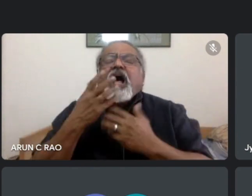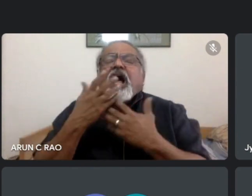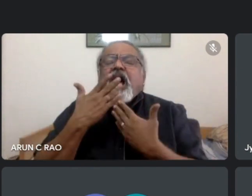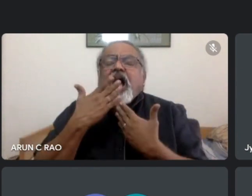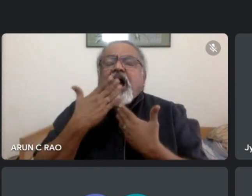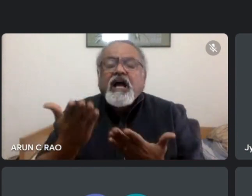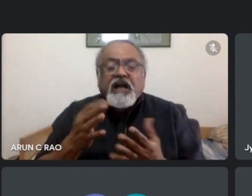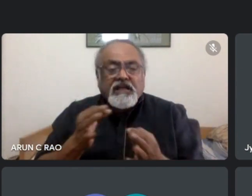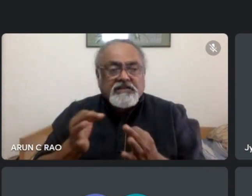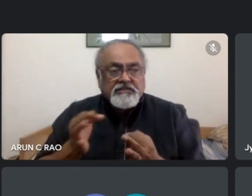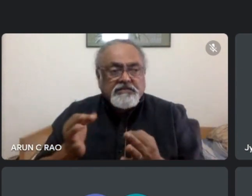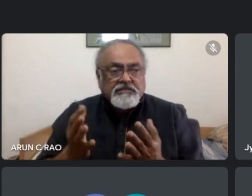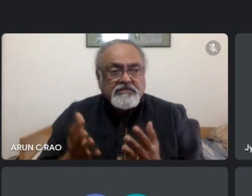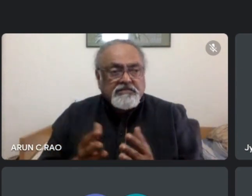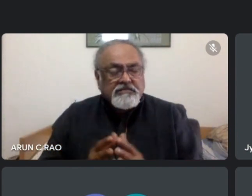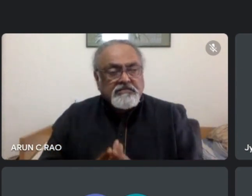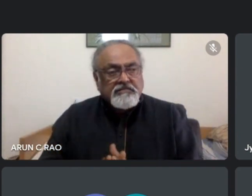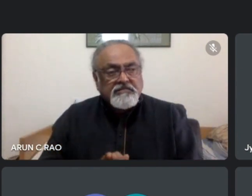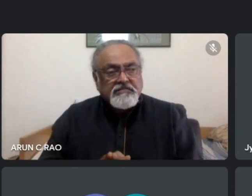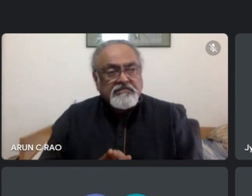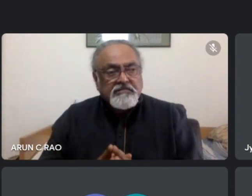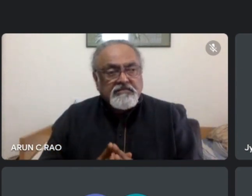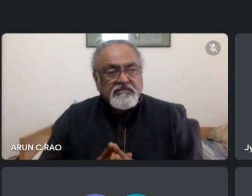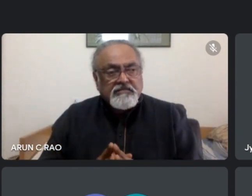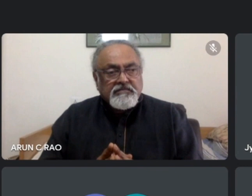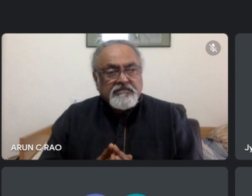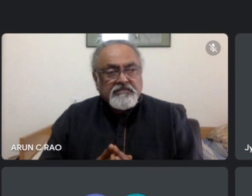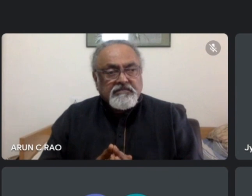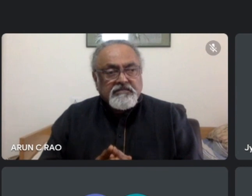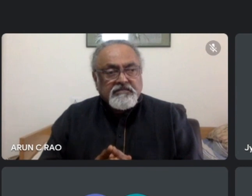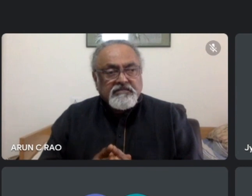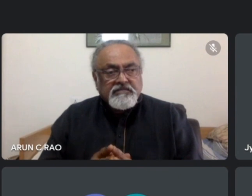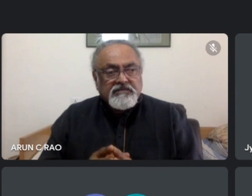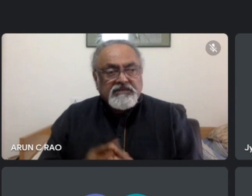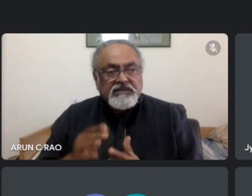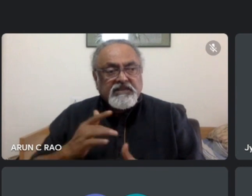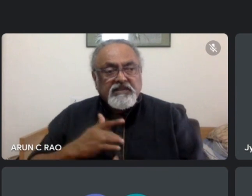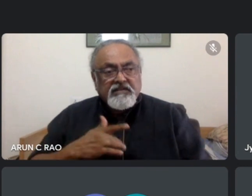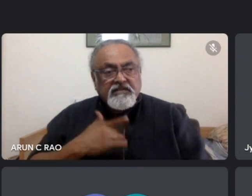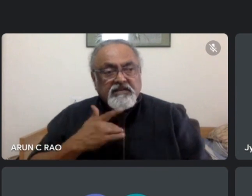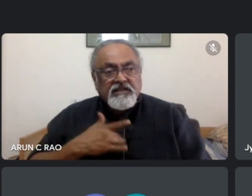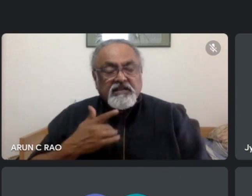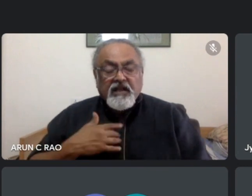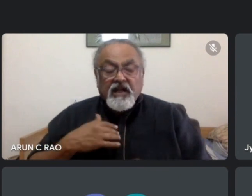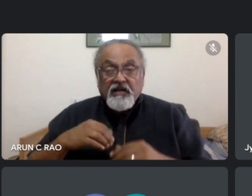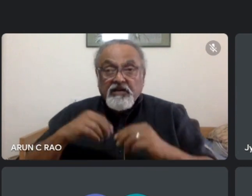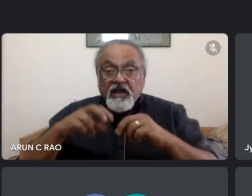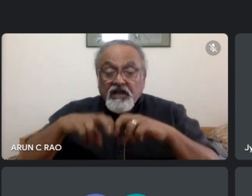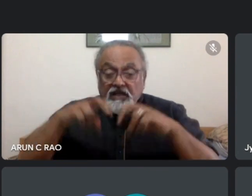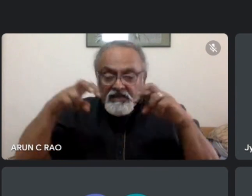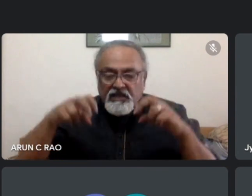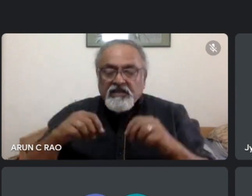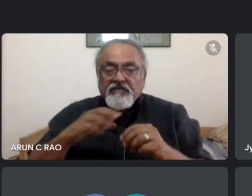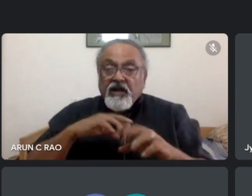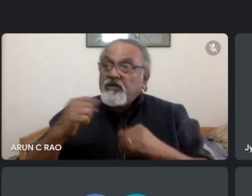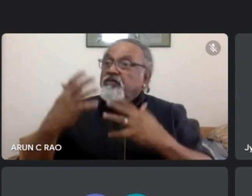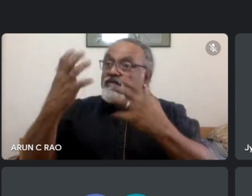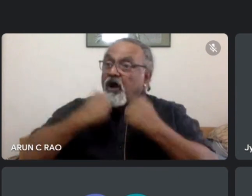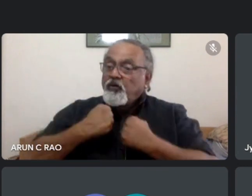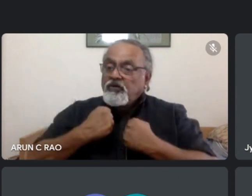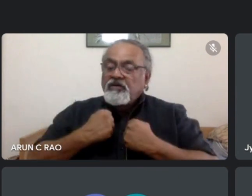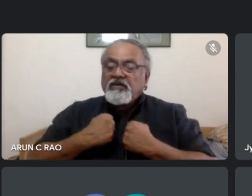I feel like just pretty much from the time I've been diagnosed, I have been,